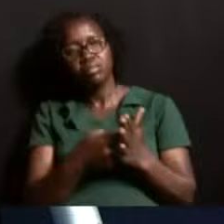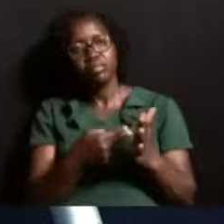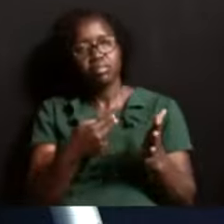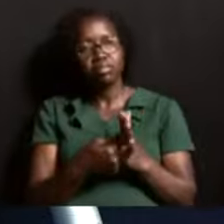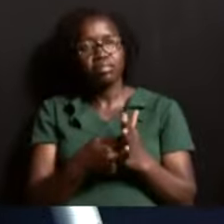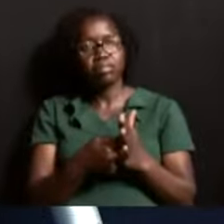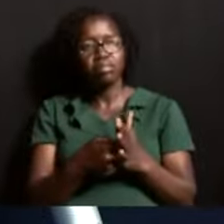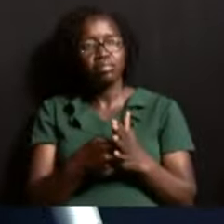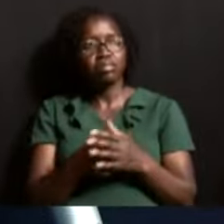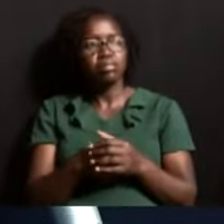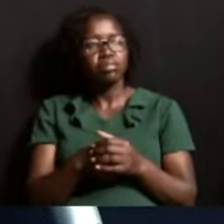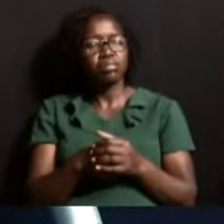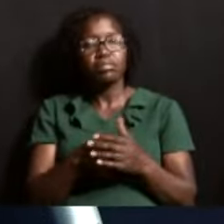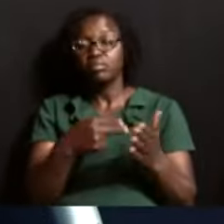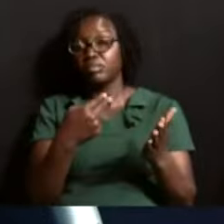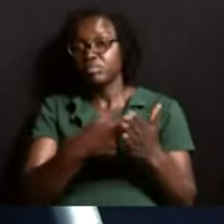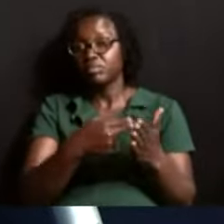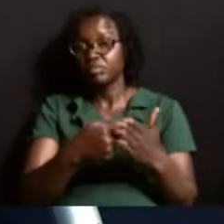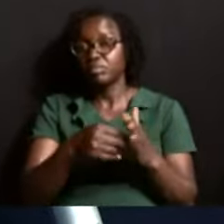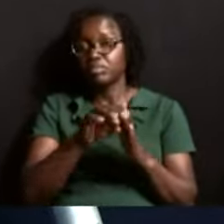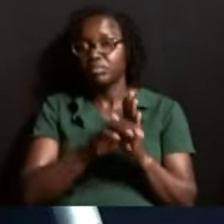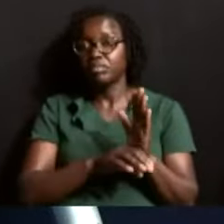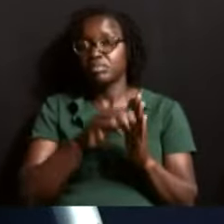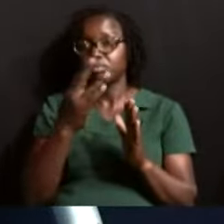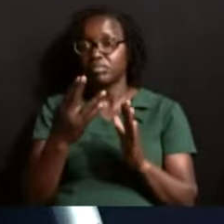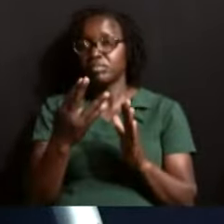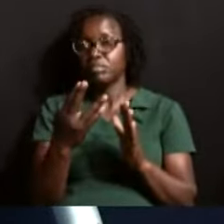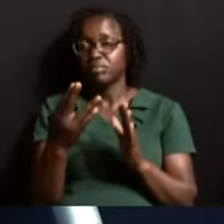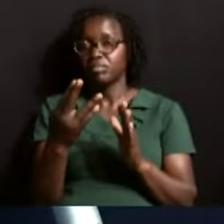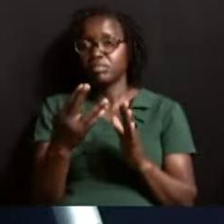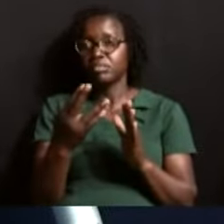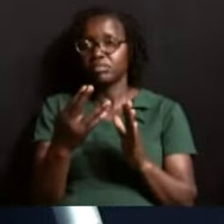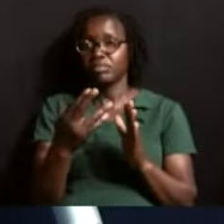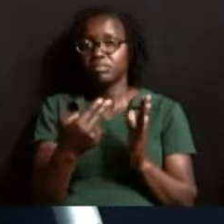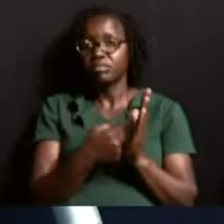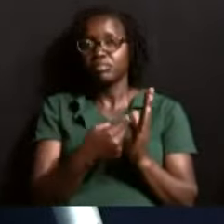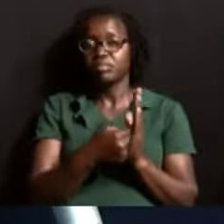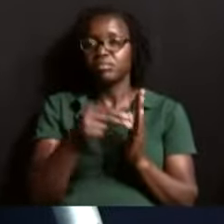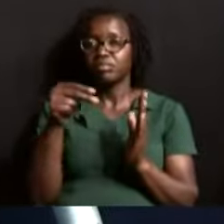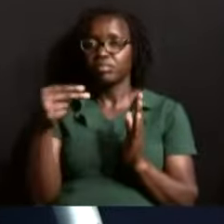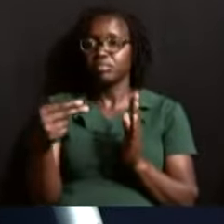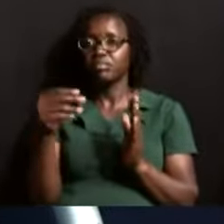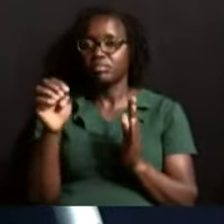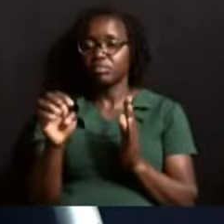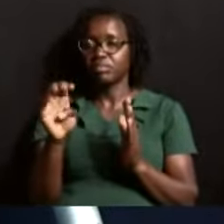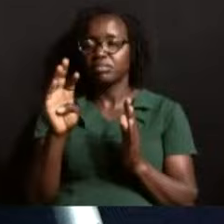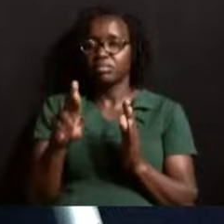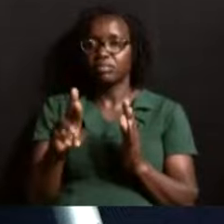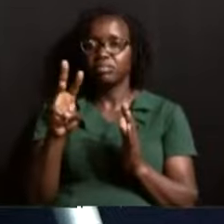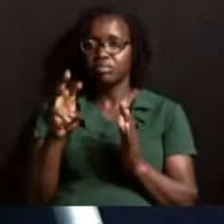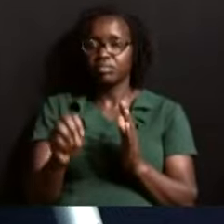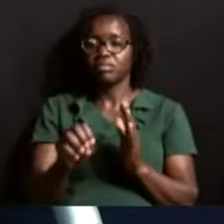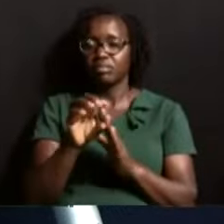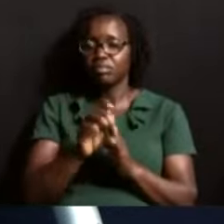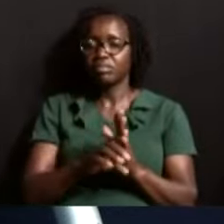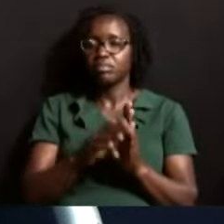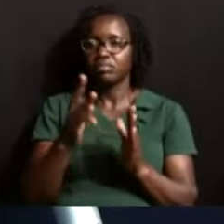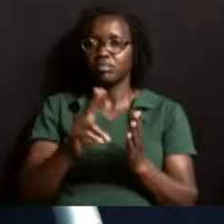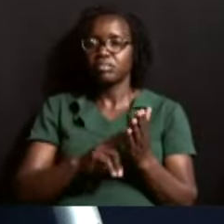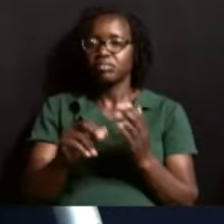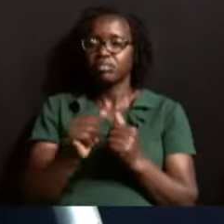to read this, Hebrews chapter 4, listen to this, 15, how it